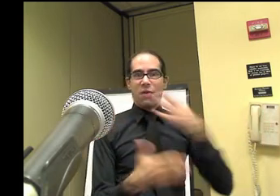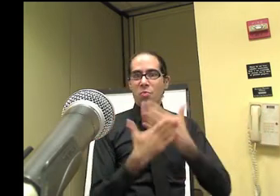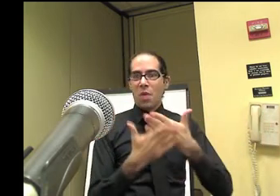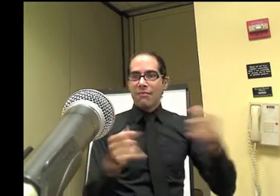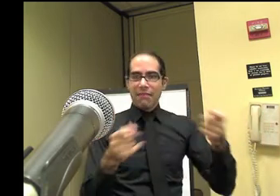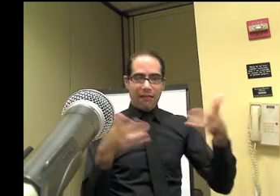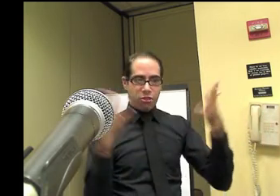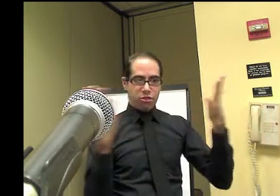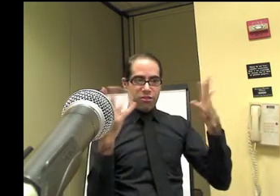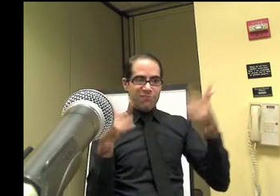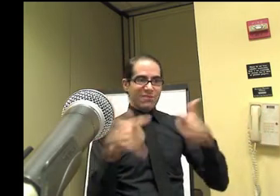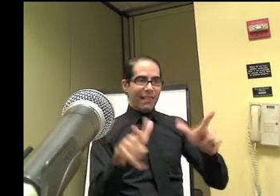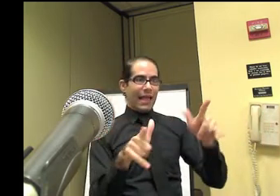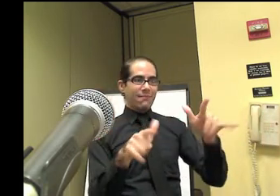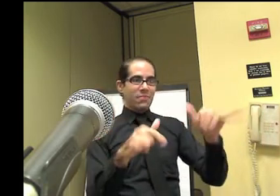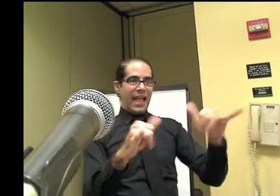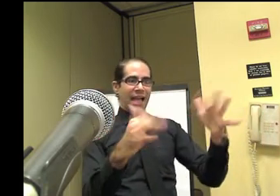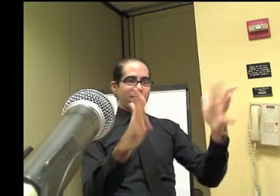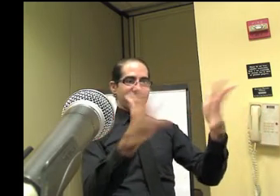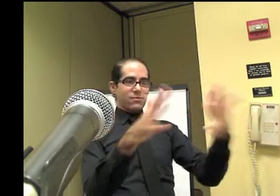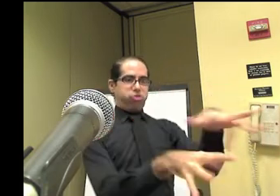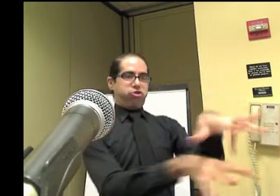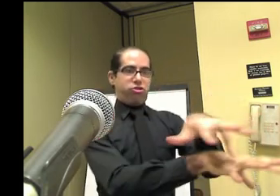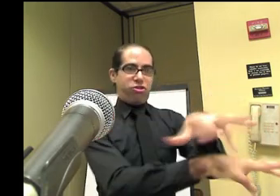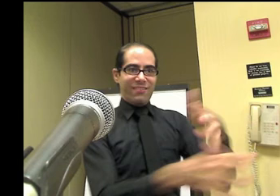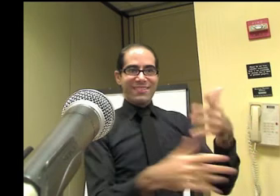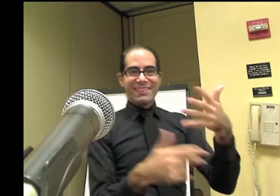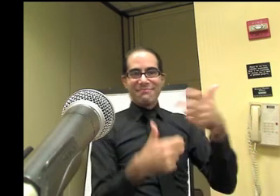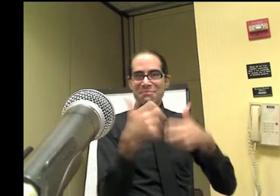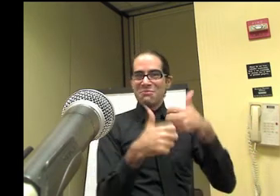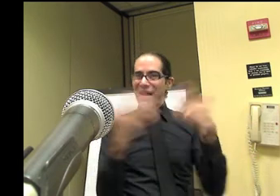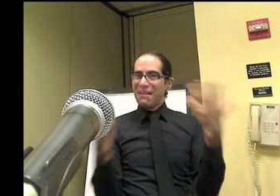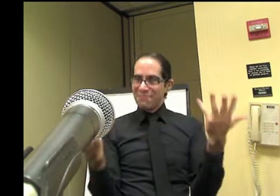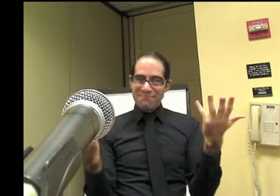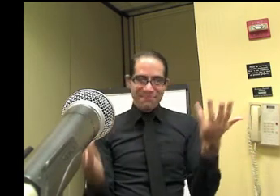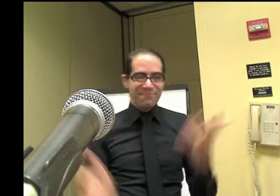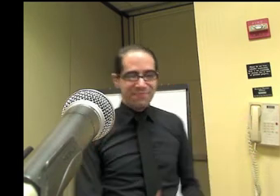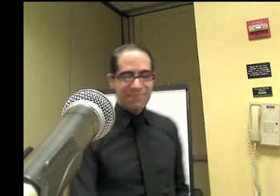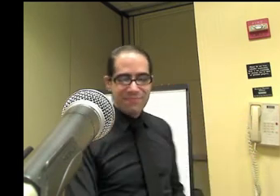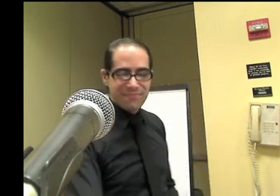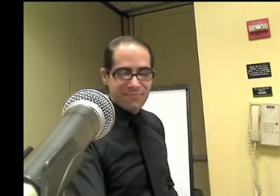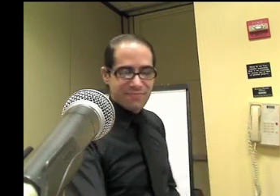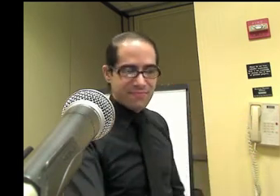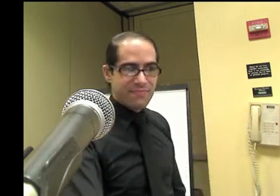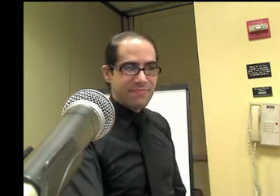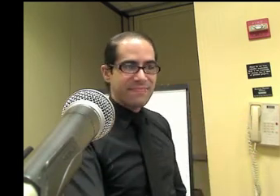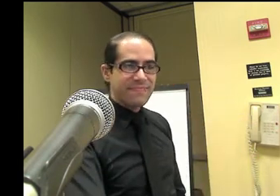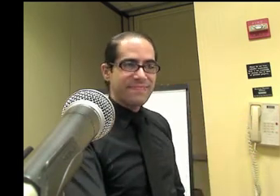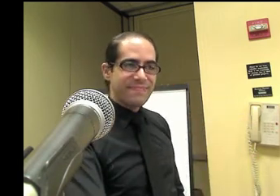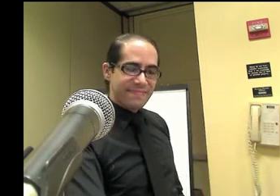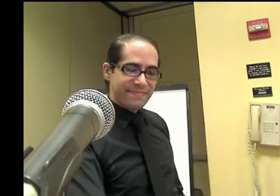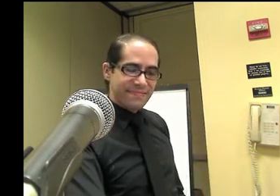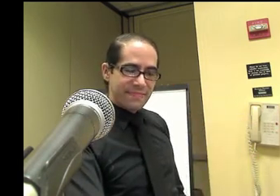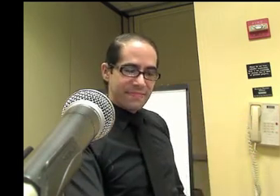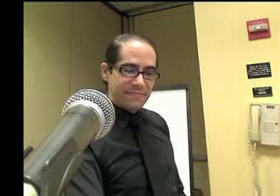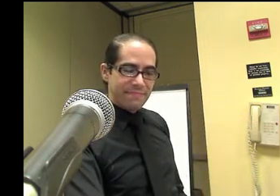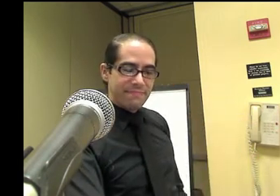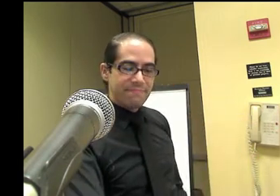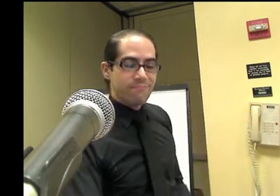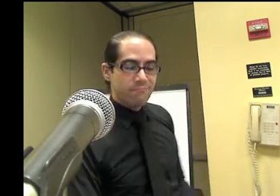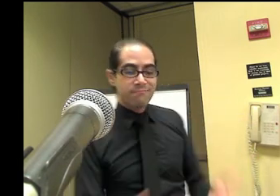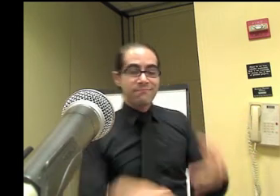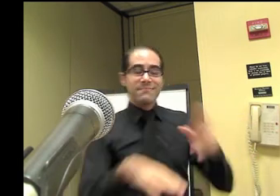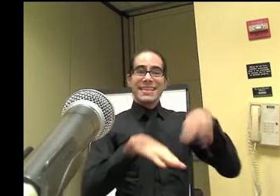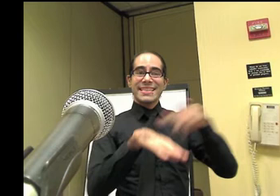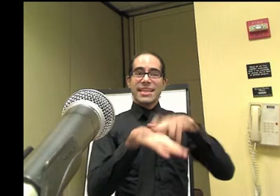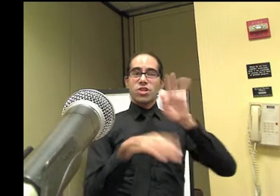they cannot manage the crowd well. You will see this happening. They're busy with their own thoughts and it just becomes quite